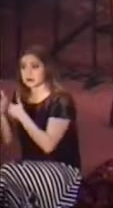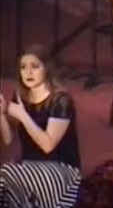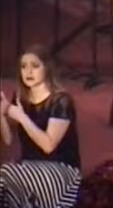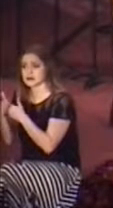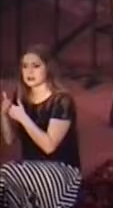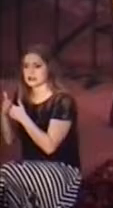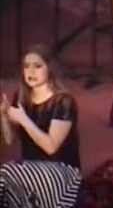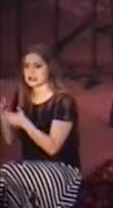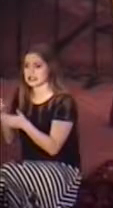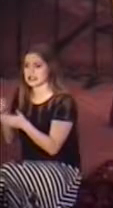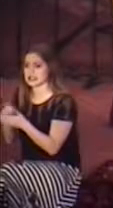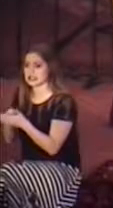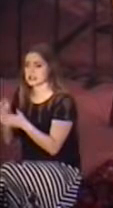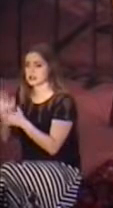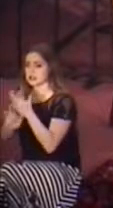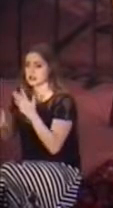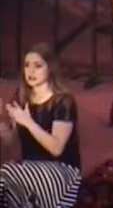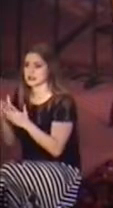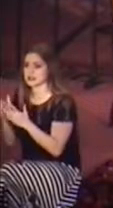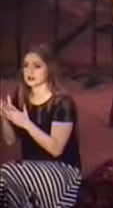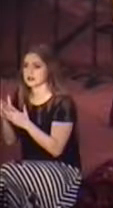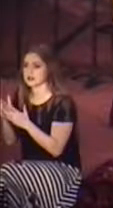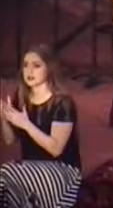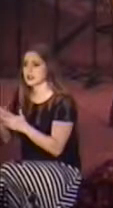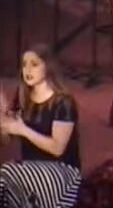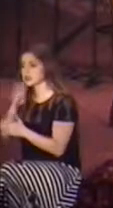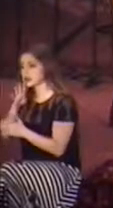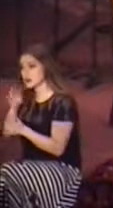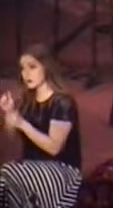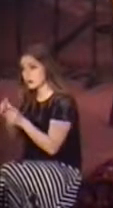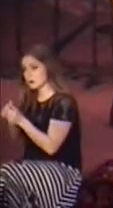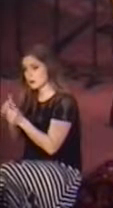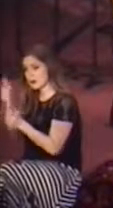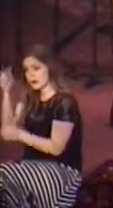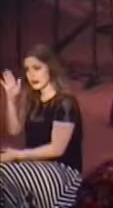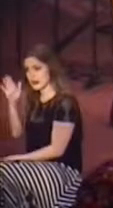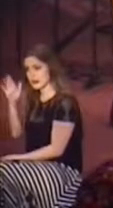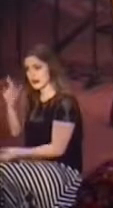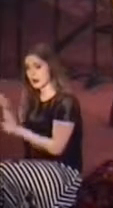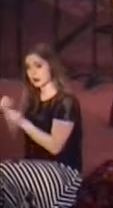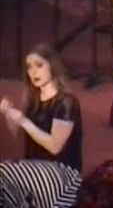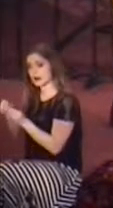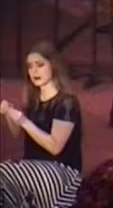Because this is Jesus talking to God about